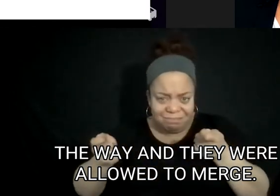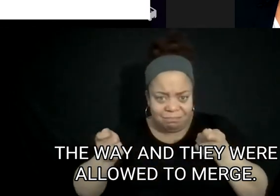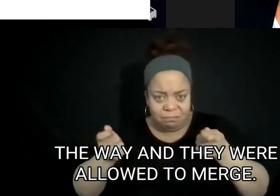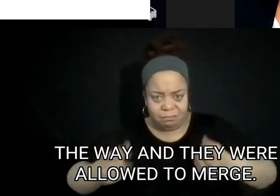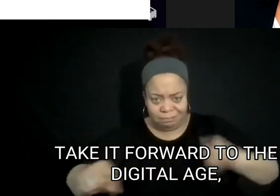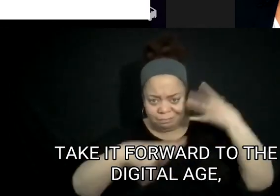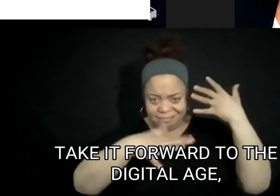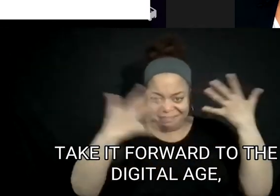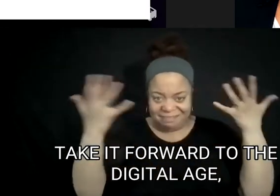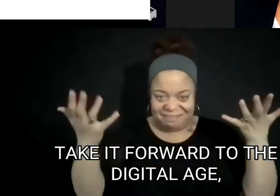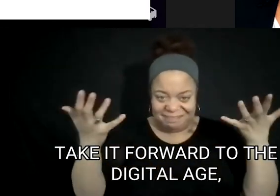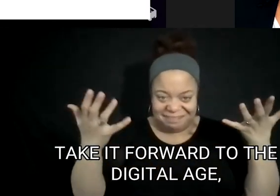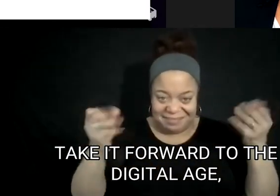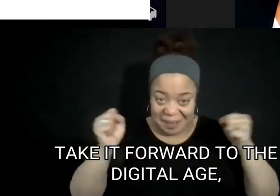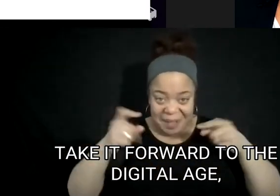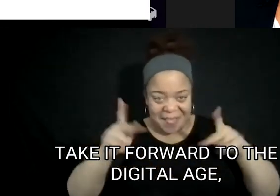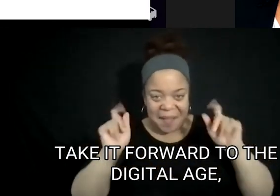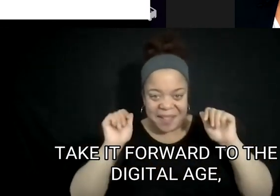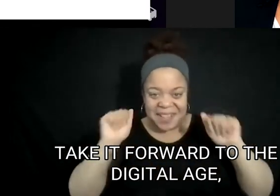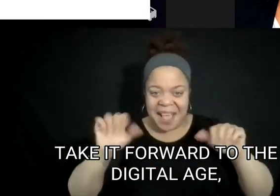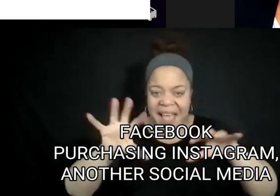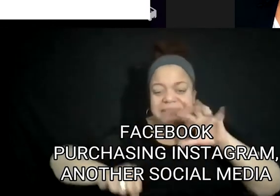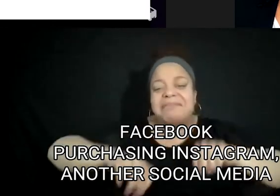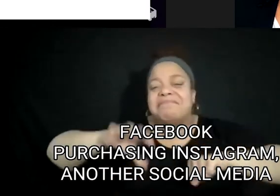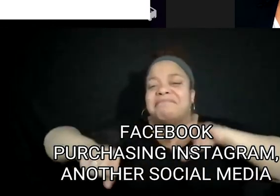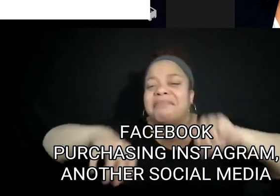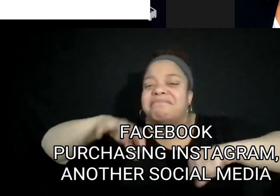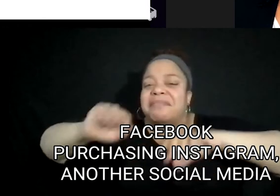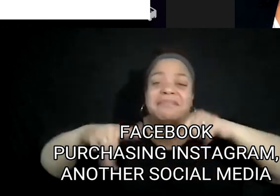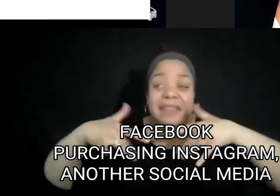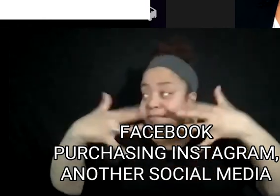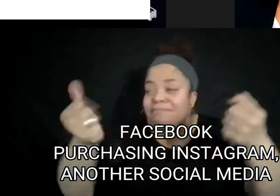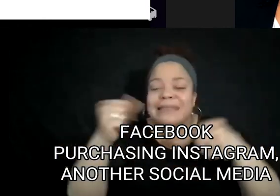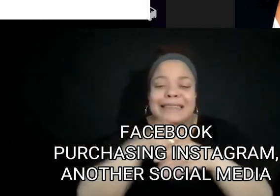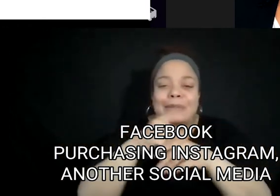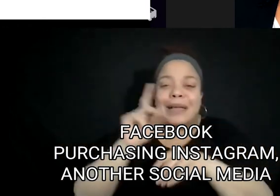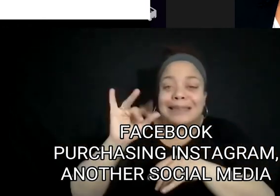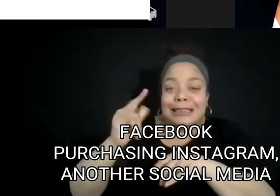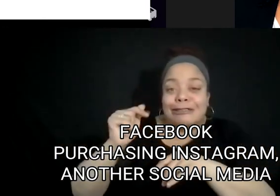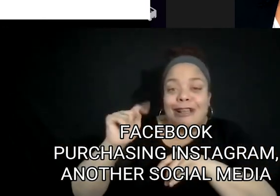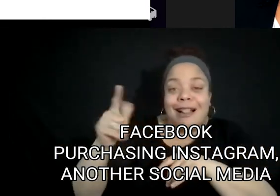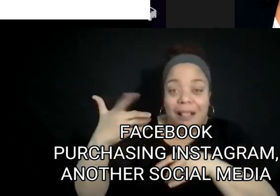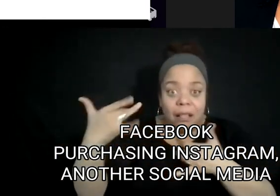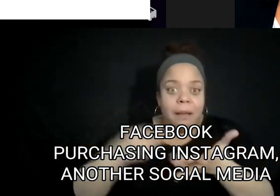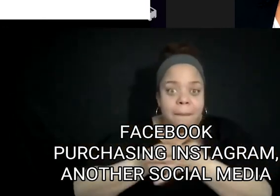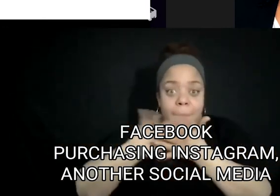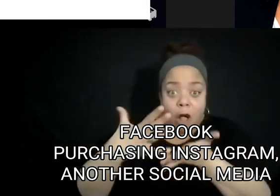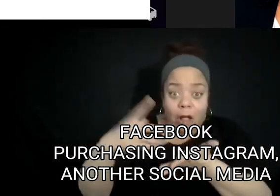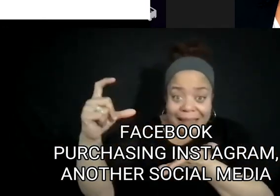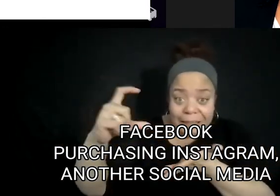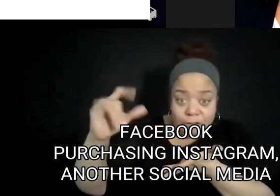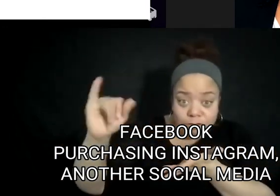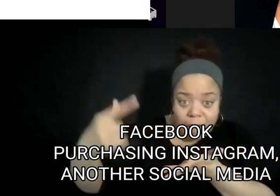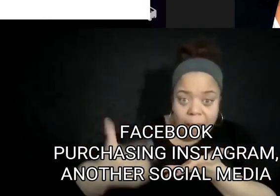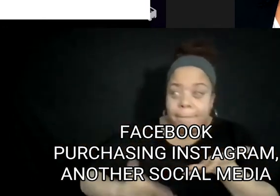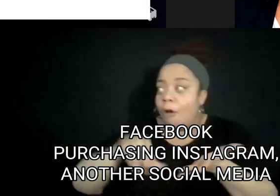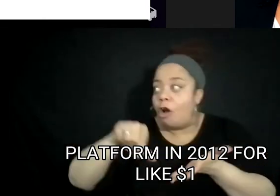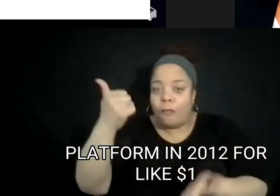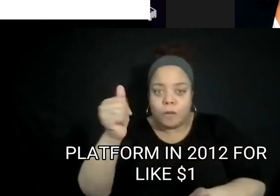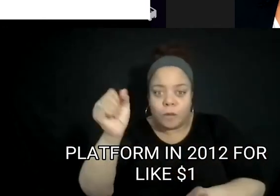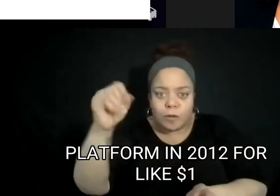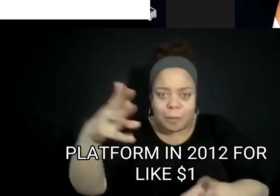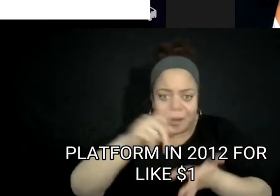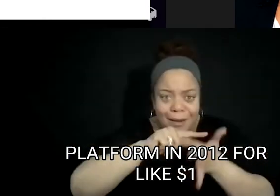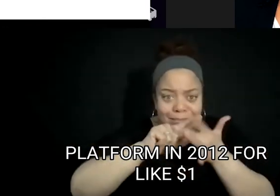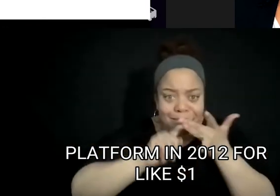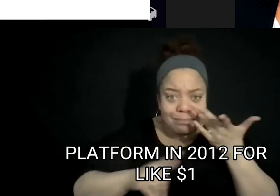another social media platform in 2012 for like $1 billion. You know, that wouldn't have been possible before because regulation would have